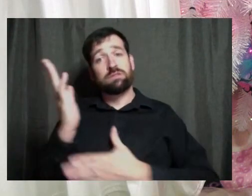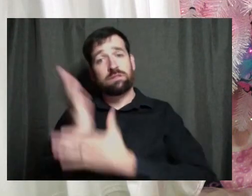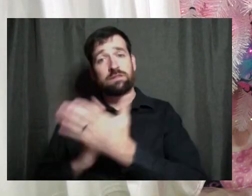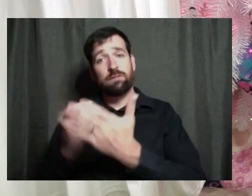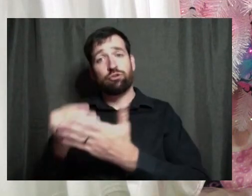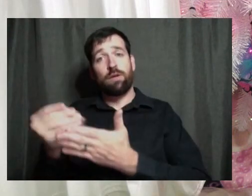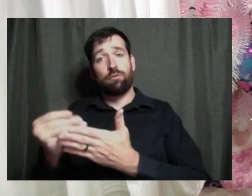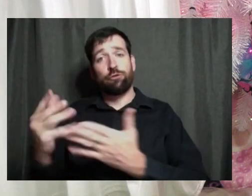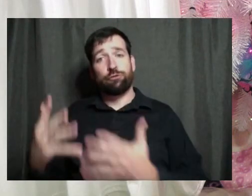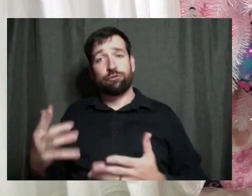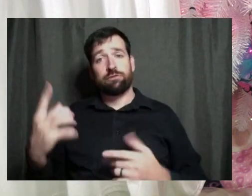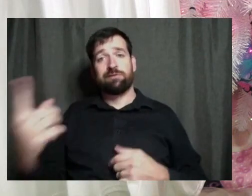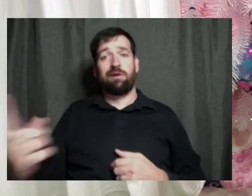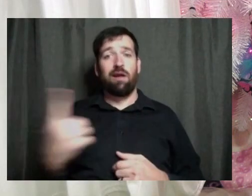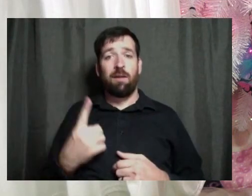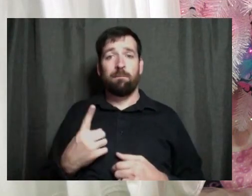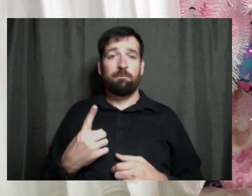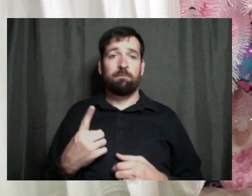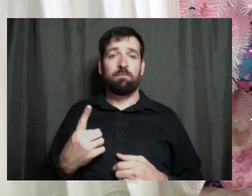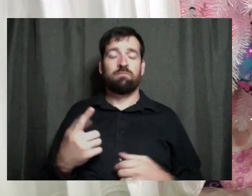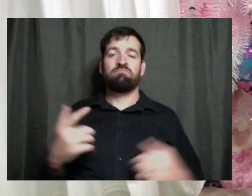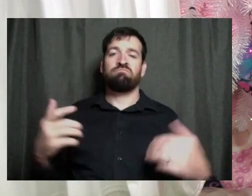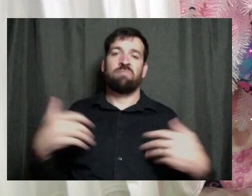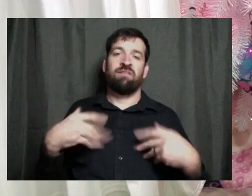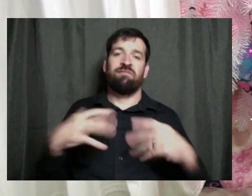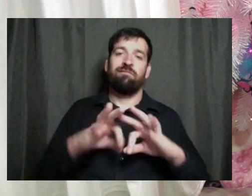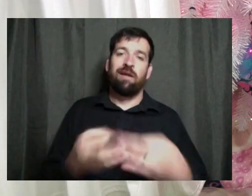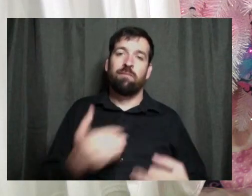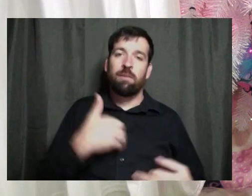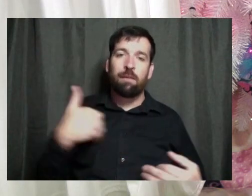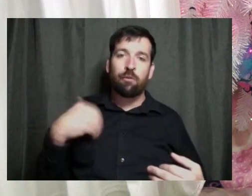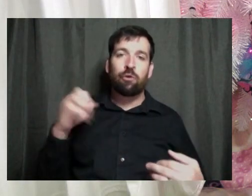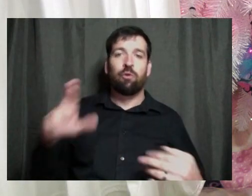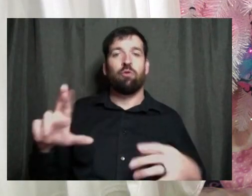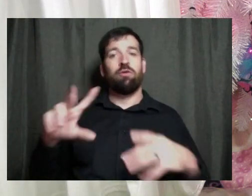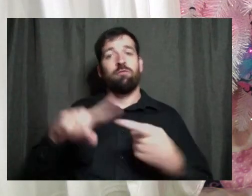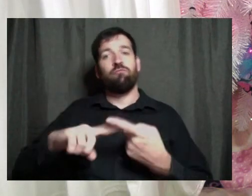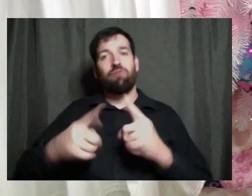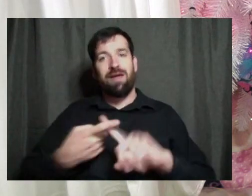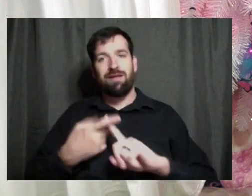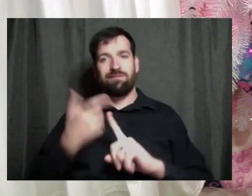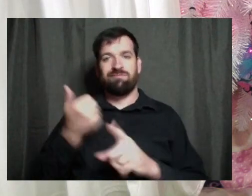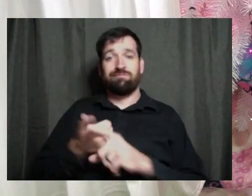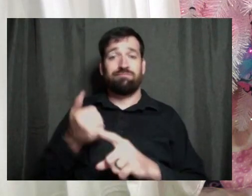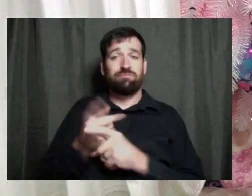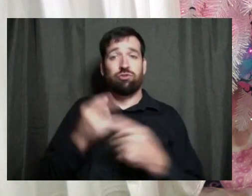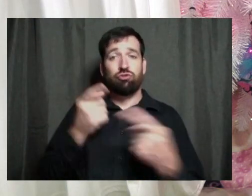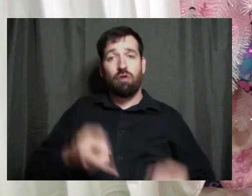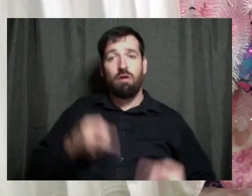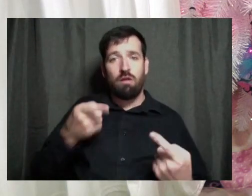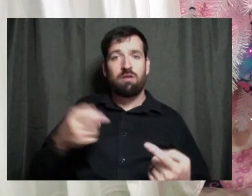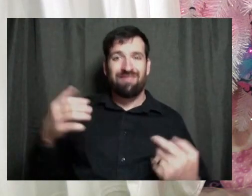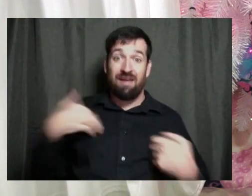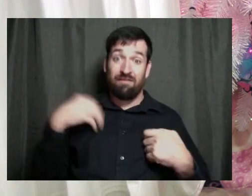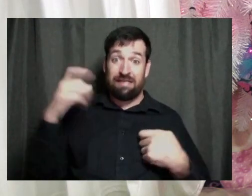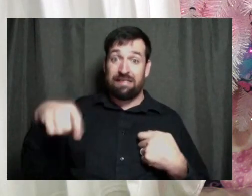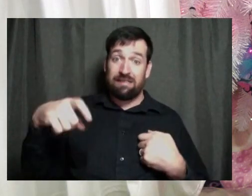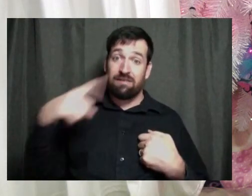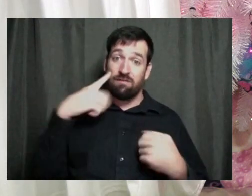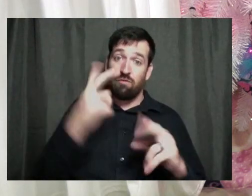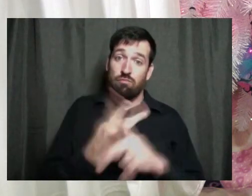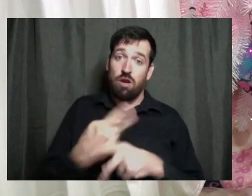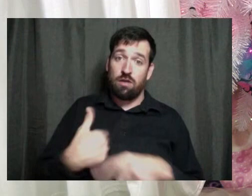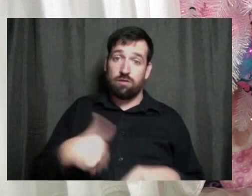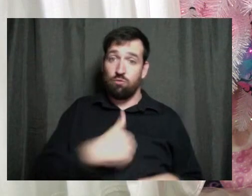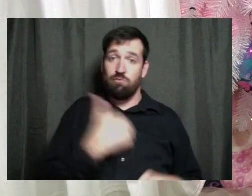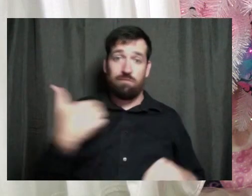in and they have a family member or a friend that is struggling and they have needs for products that we have. So they will